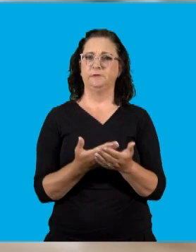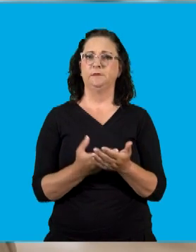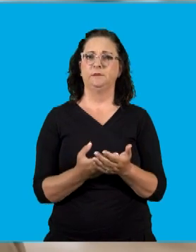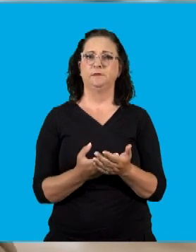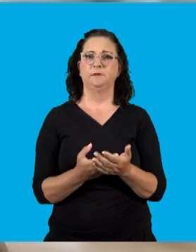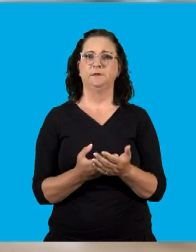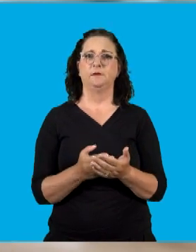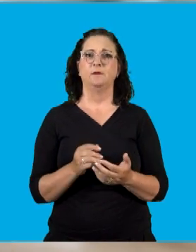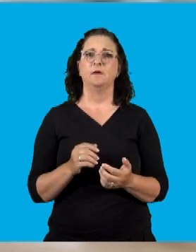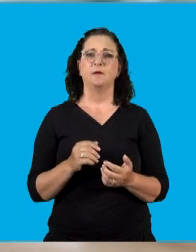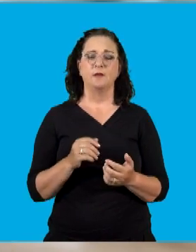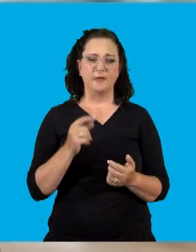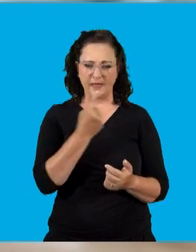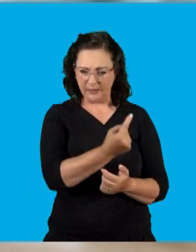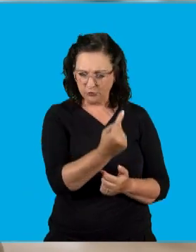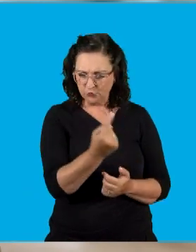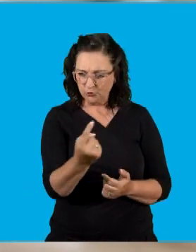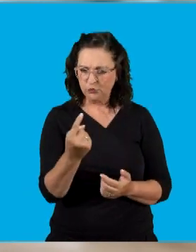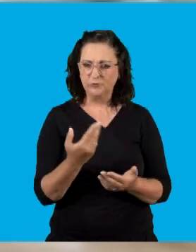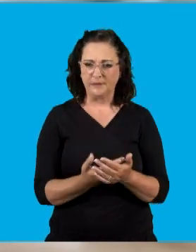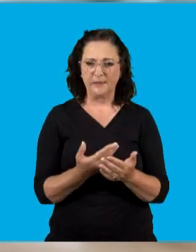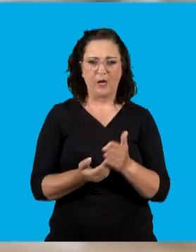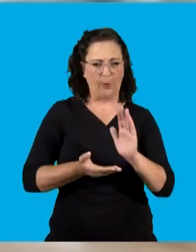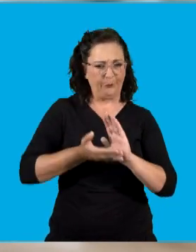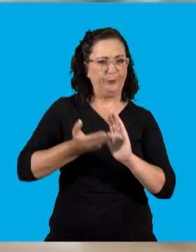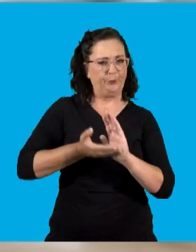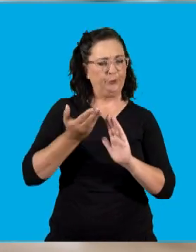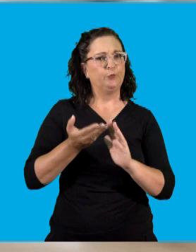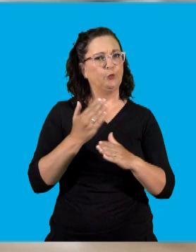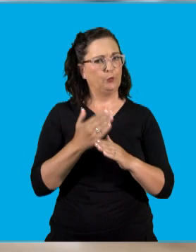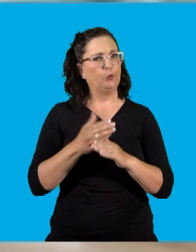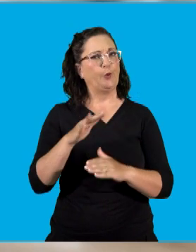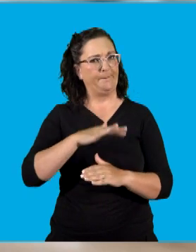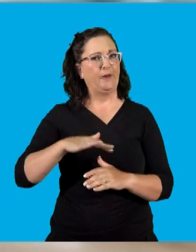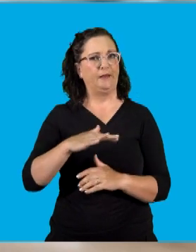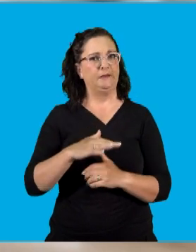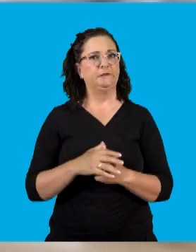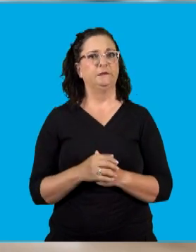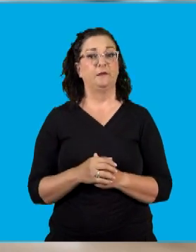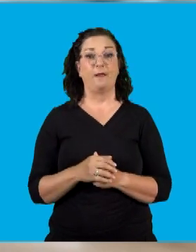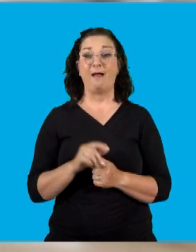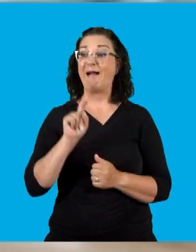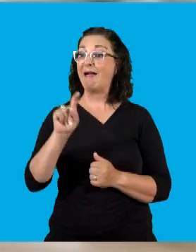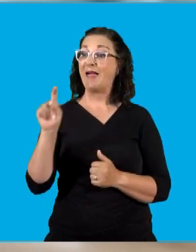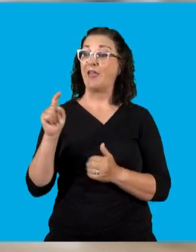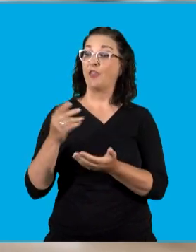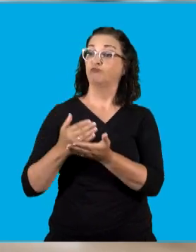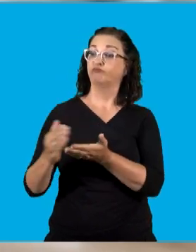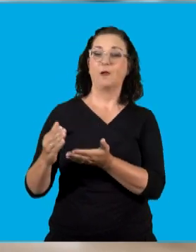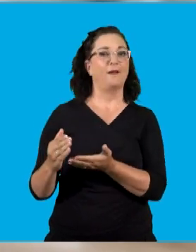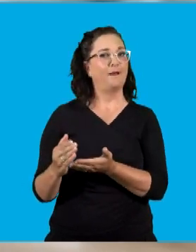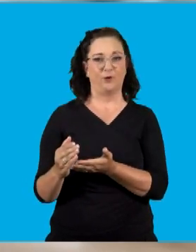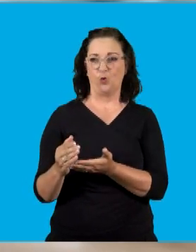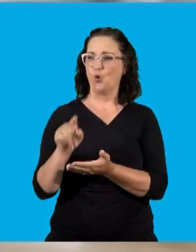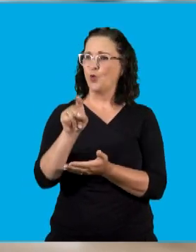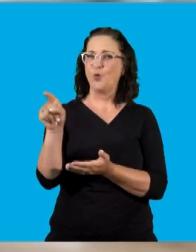everybody, whereby everybody can stand a chance to be promoted in the workplace, rather than excluding other people. Then those